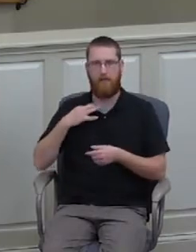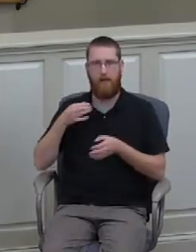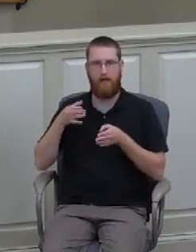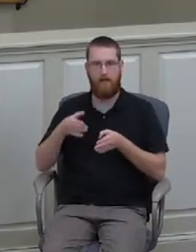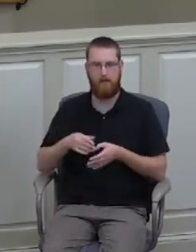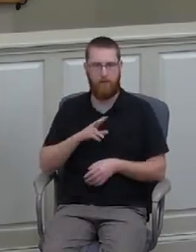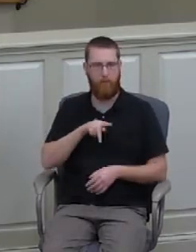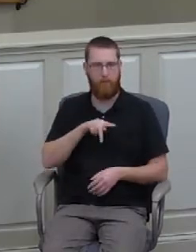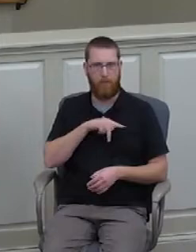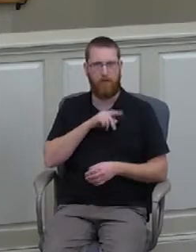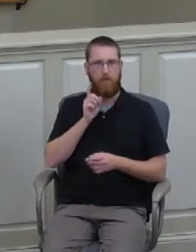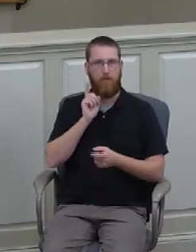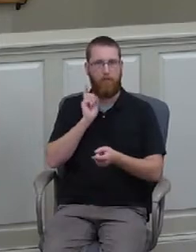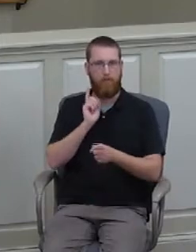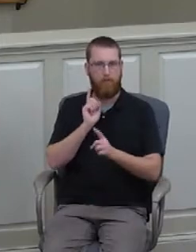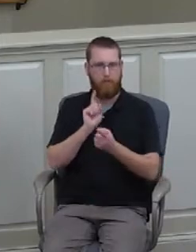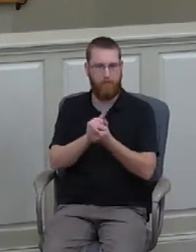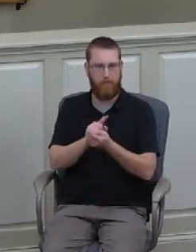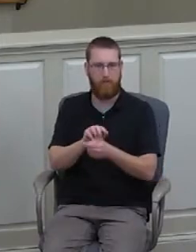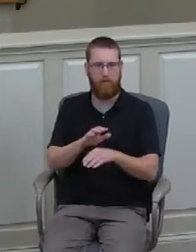5th.